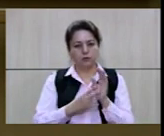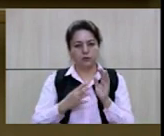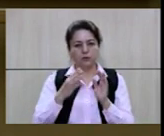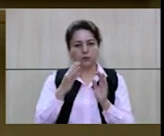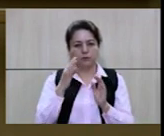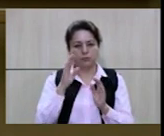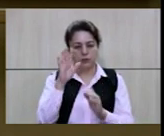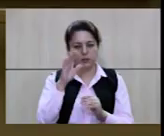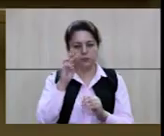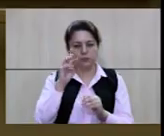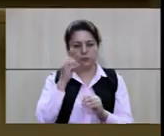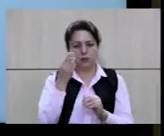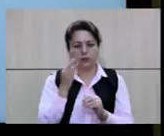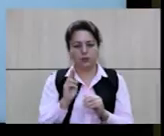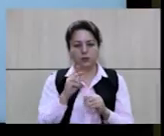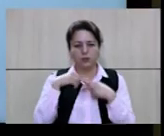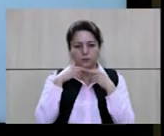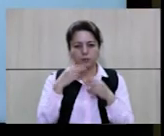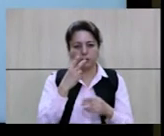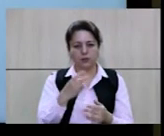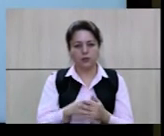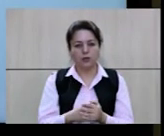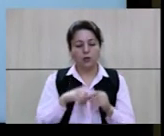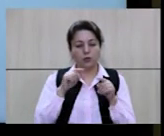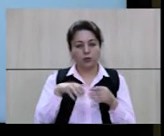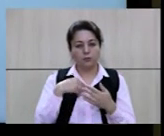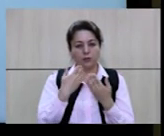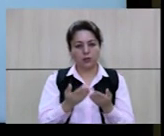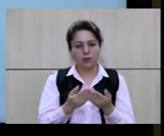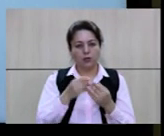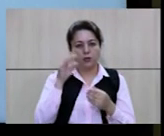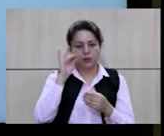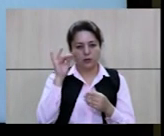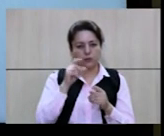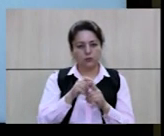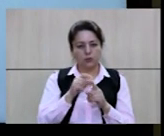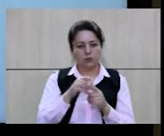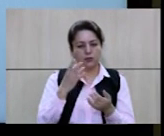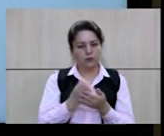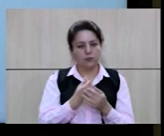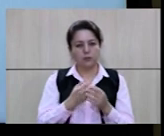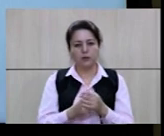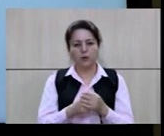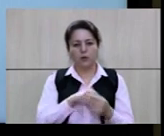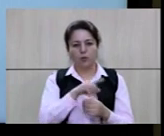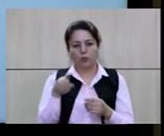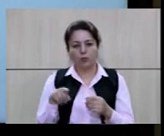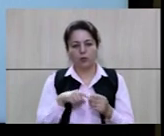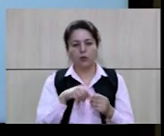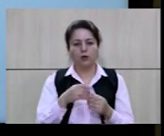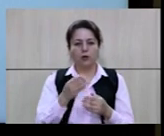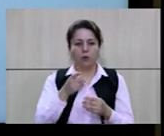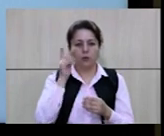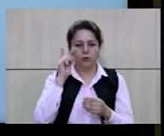595-chi mashqqa e'tiboringizni qarating. Unda berilgan tarixiy so'zlarni toping. Ular